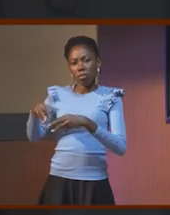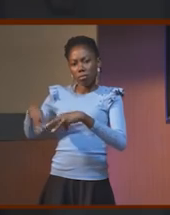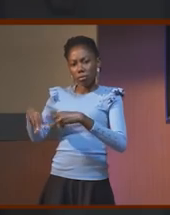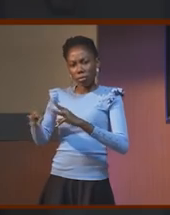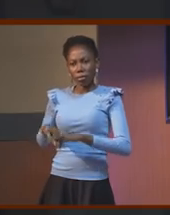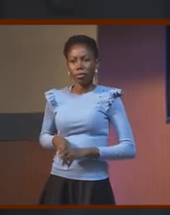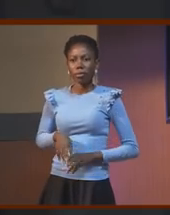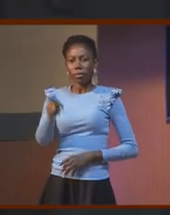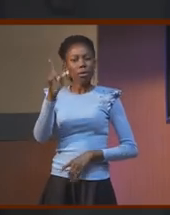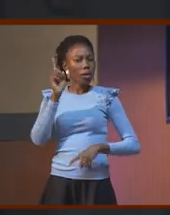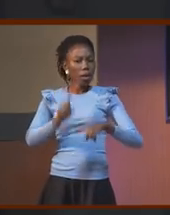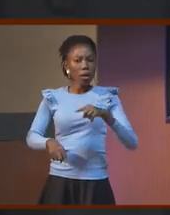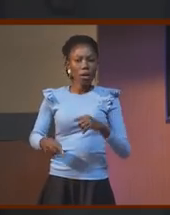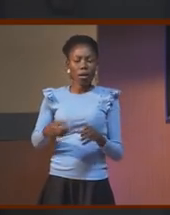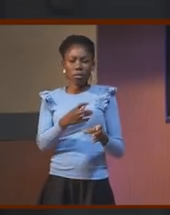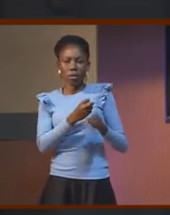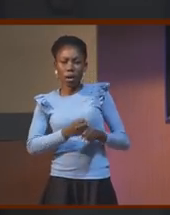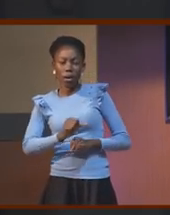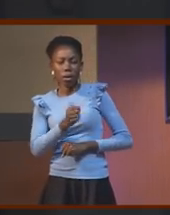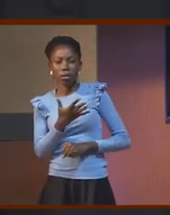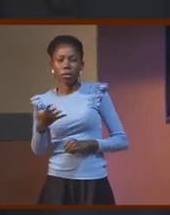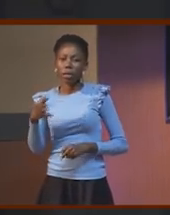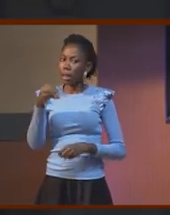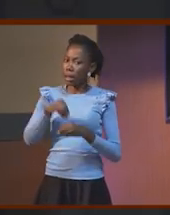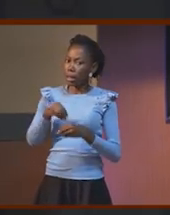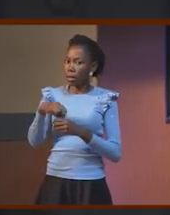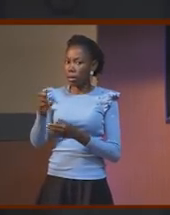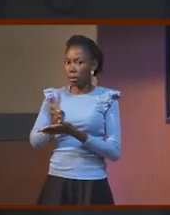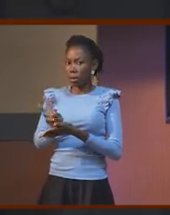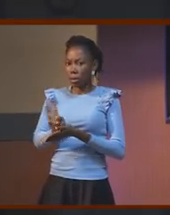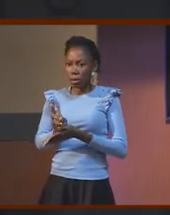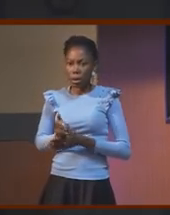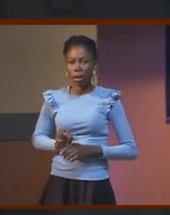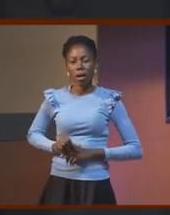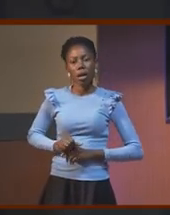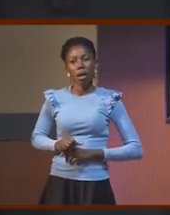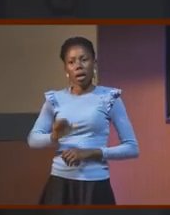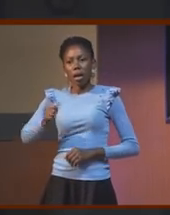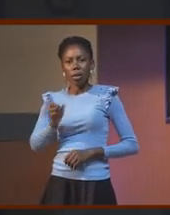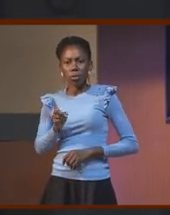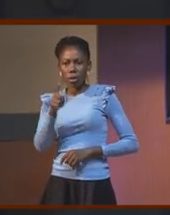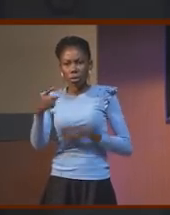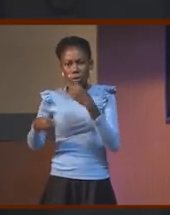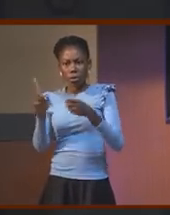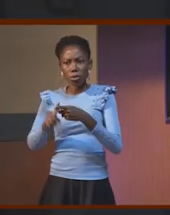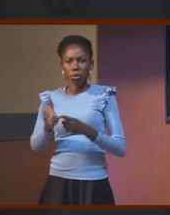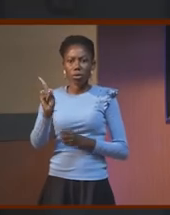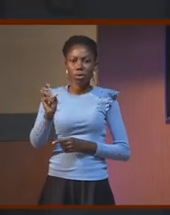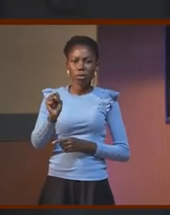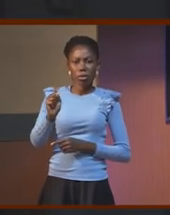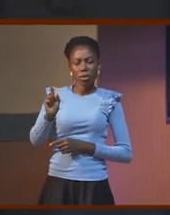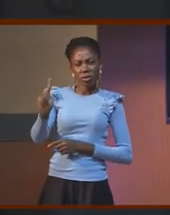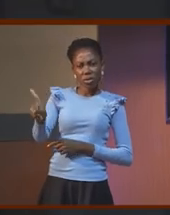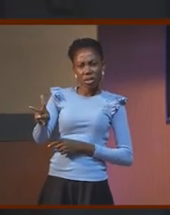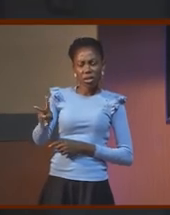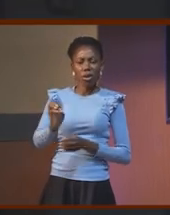We could not get anything from the film. Whenever we get to maybe DSTV, Iroko